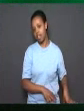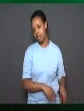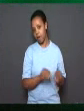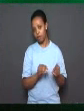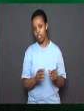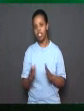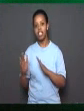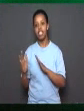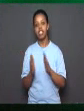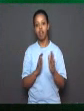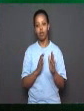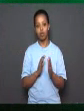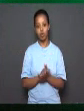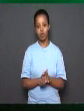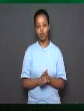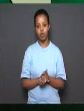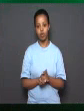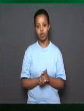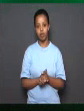Students, let's get ready.